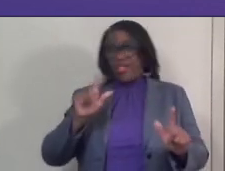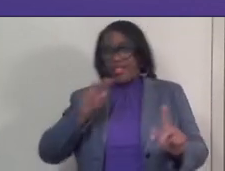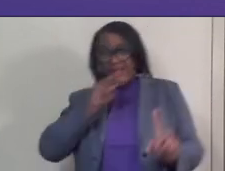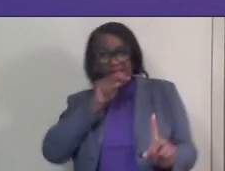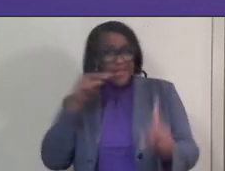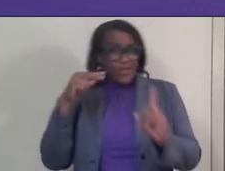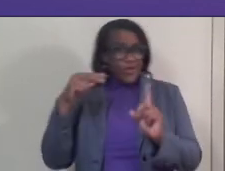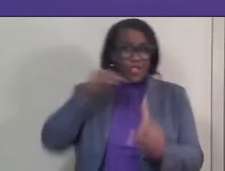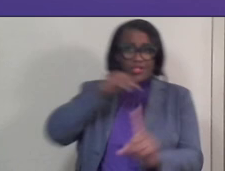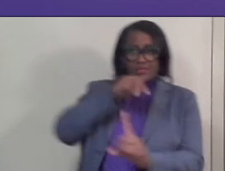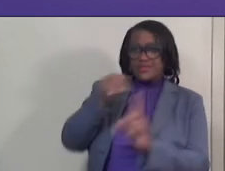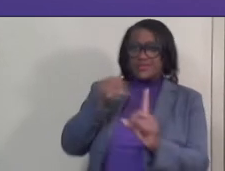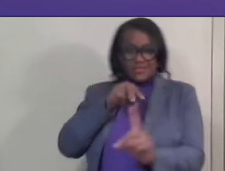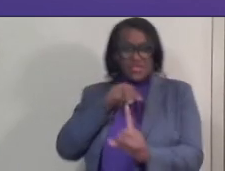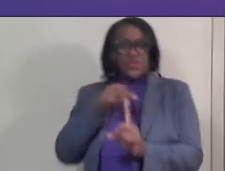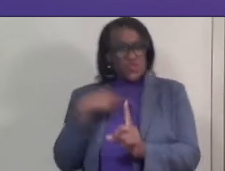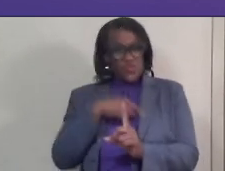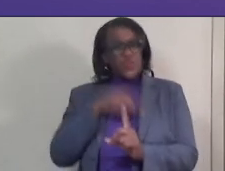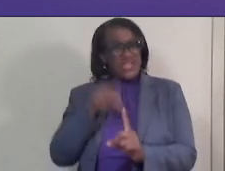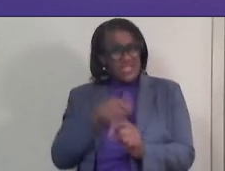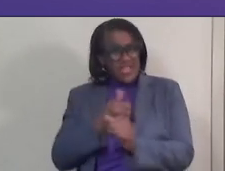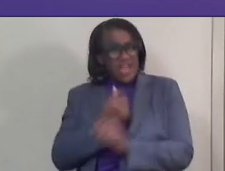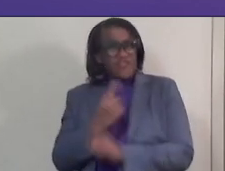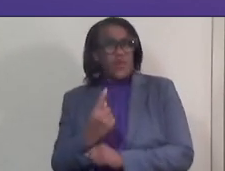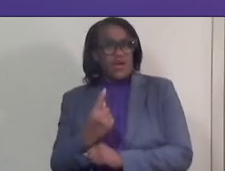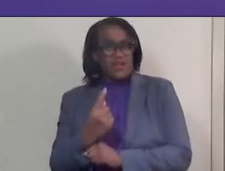we need everybody. But definitely